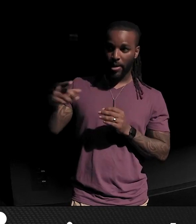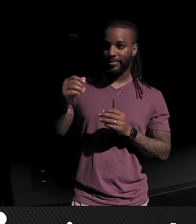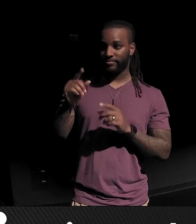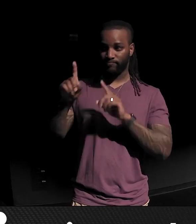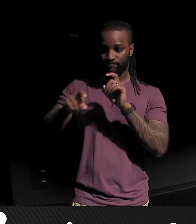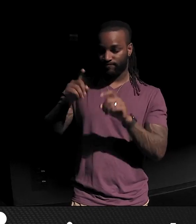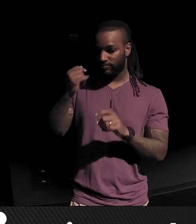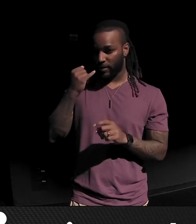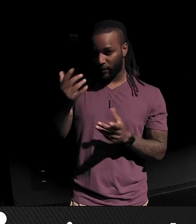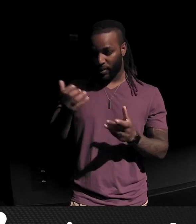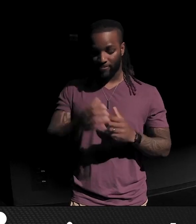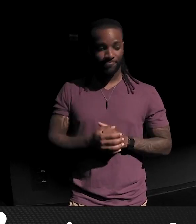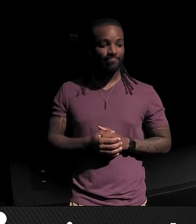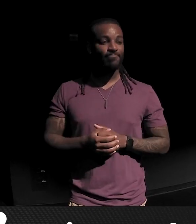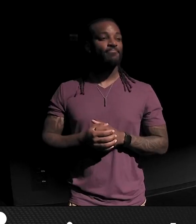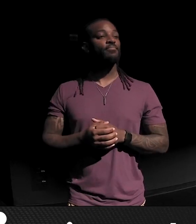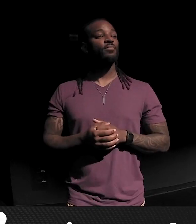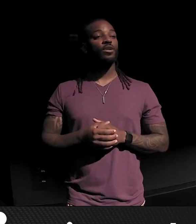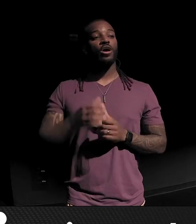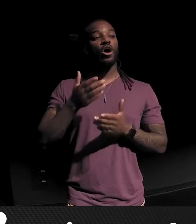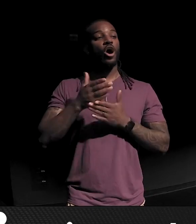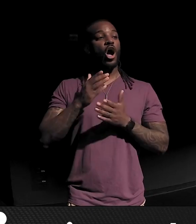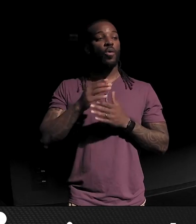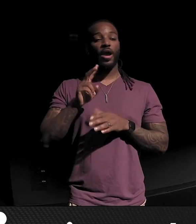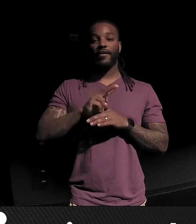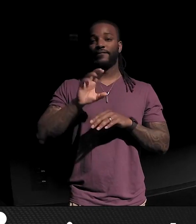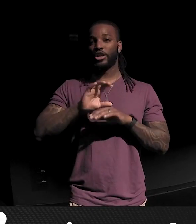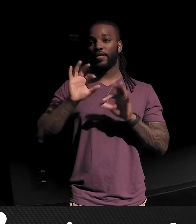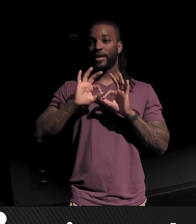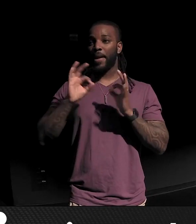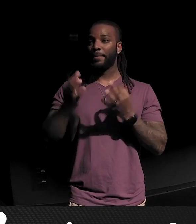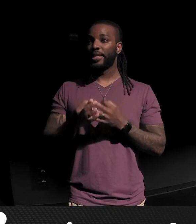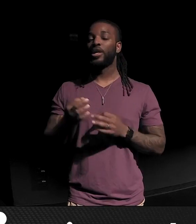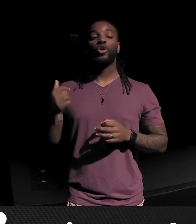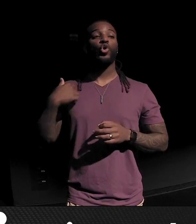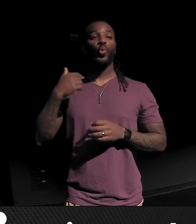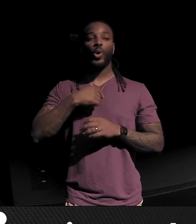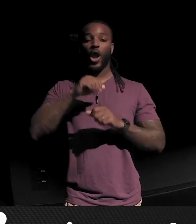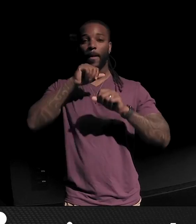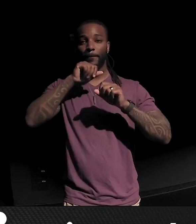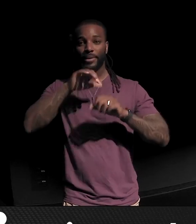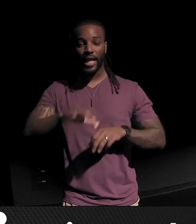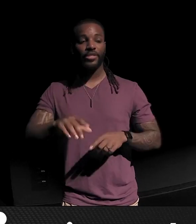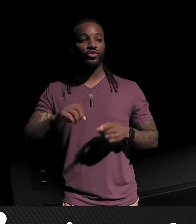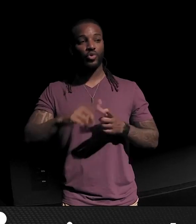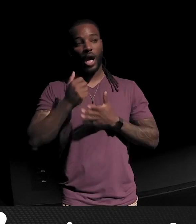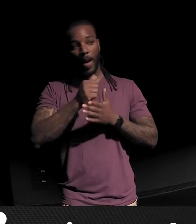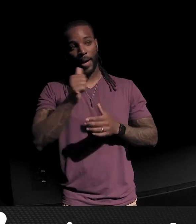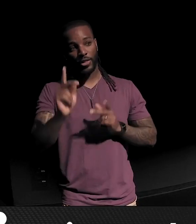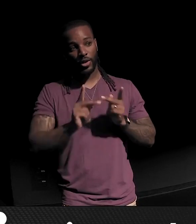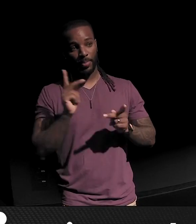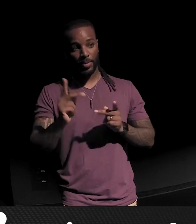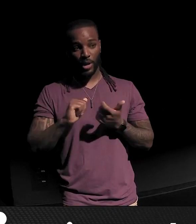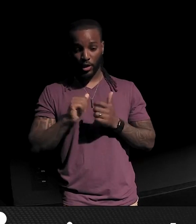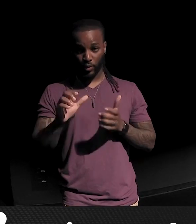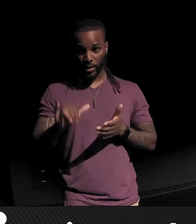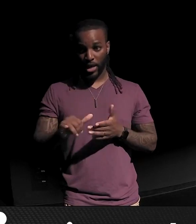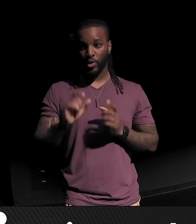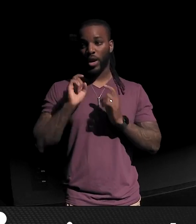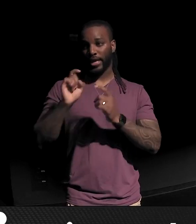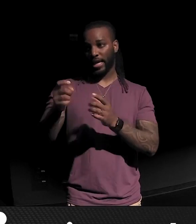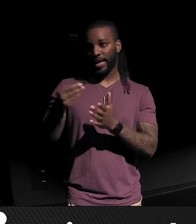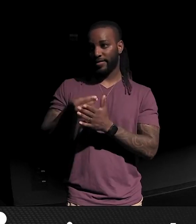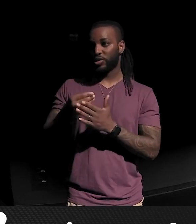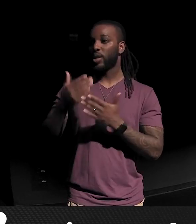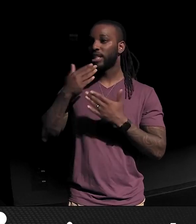opportunity. All right, Vineyard family, we are blessed to be a blessing to others, and we can only do that through our collective giving, so thank you for